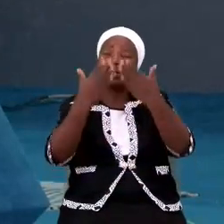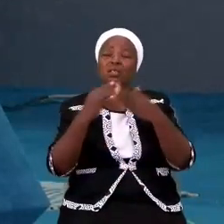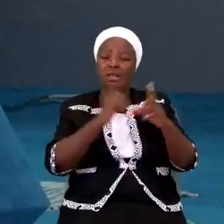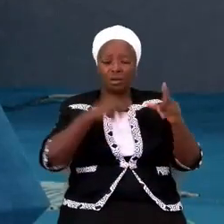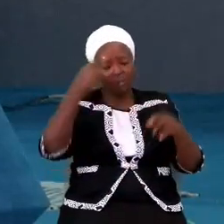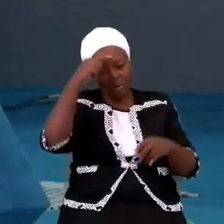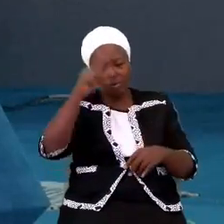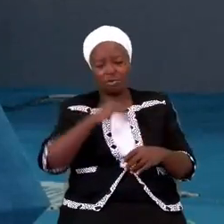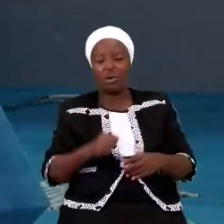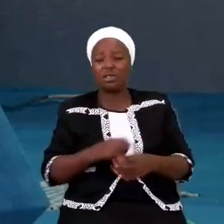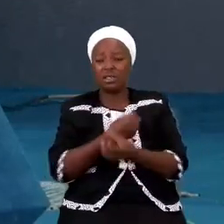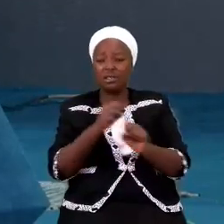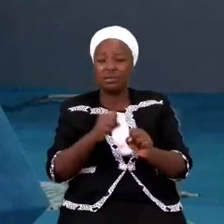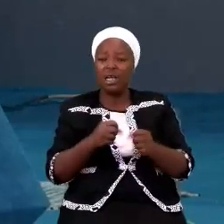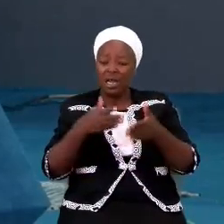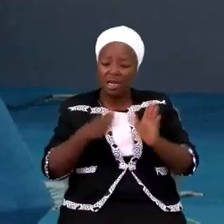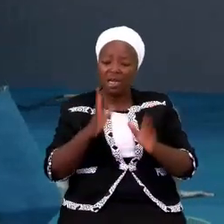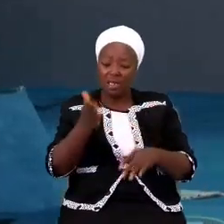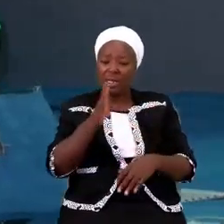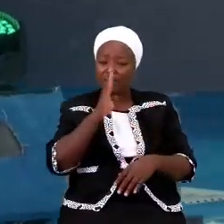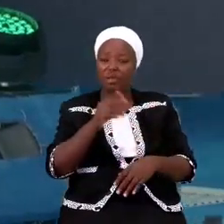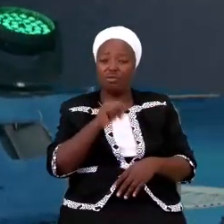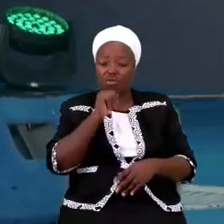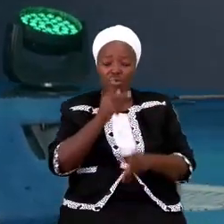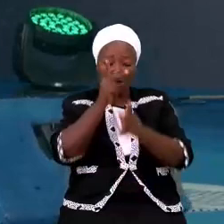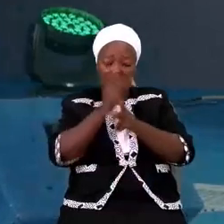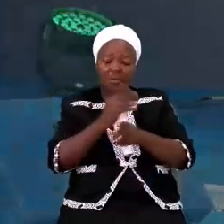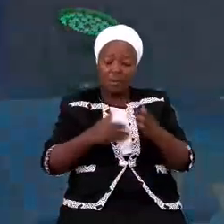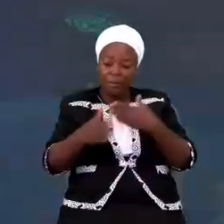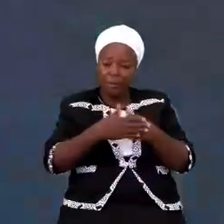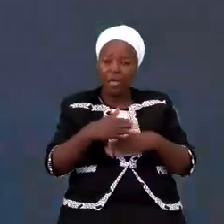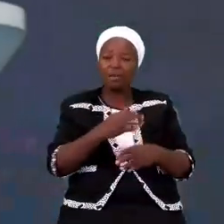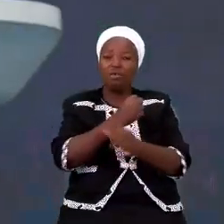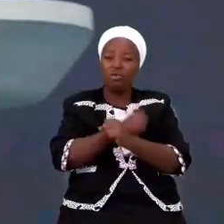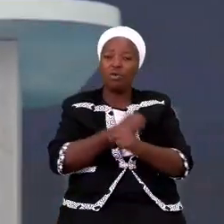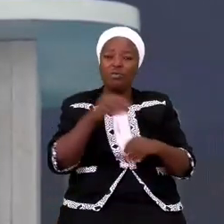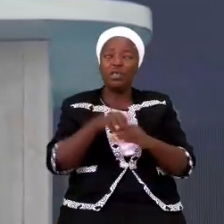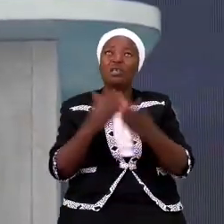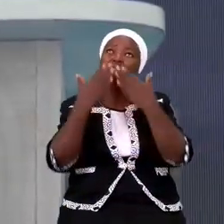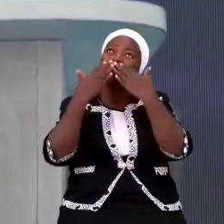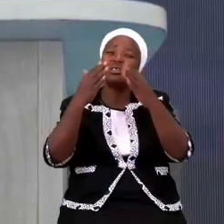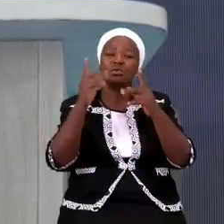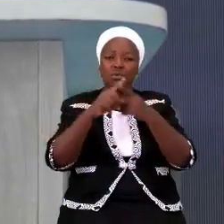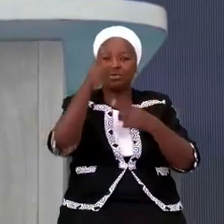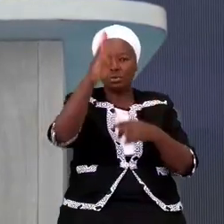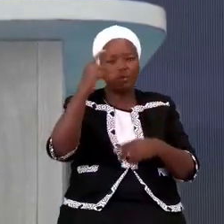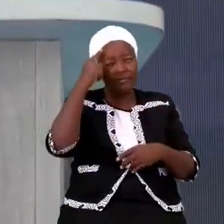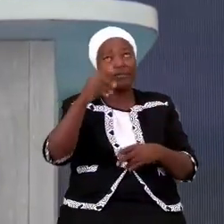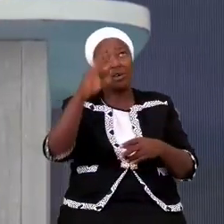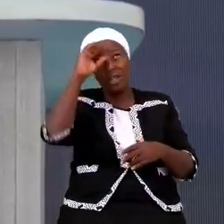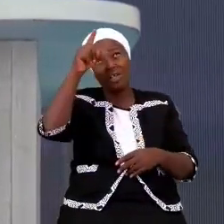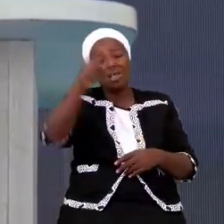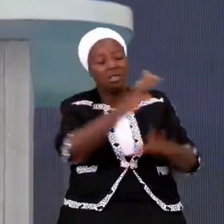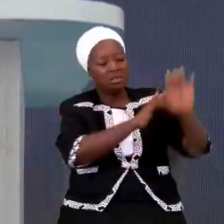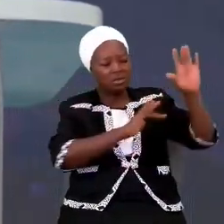for his compassion. We're coming now to point number three. Point number three, we're looking at the